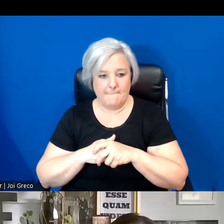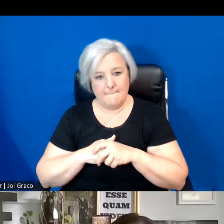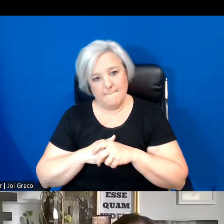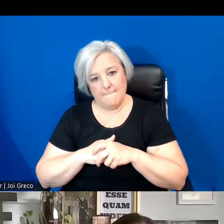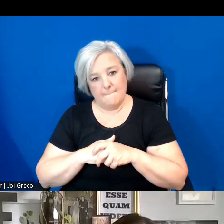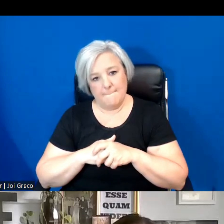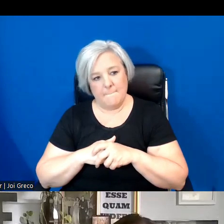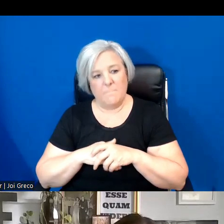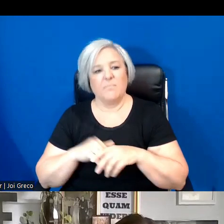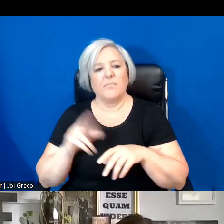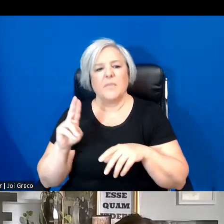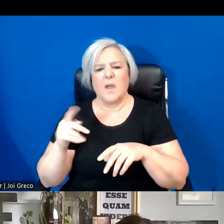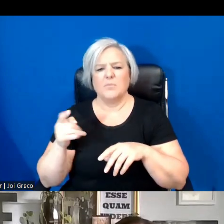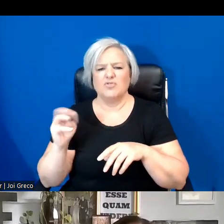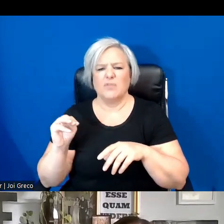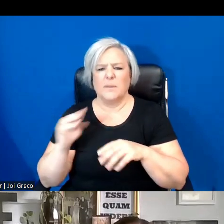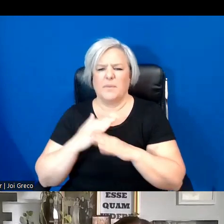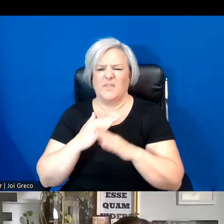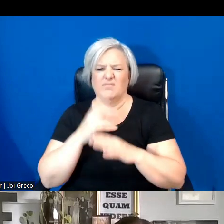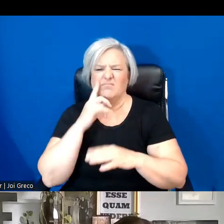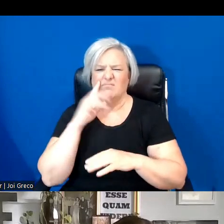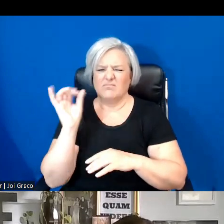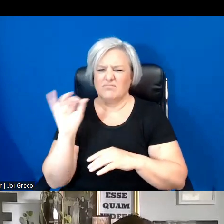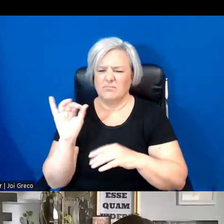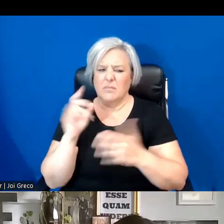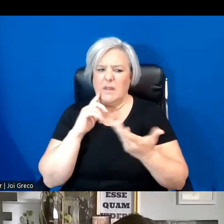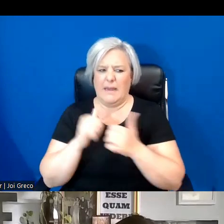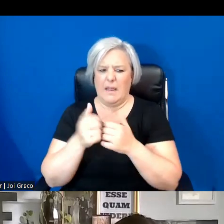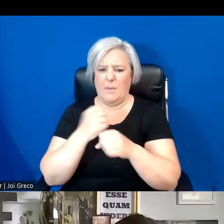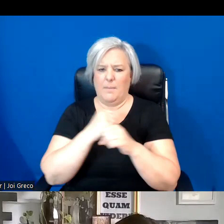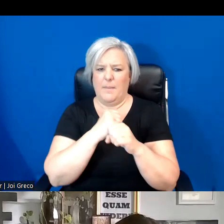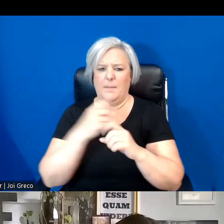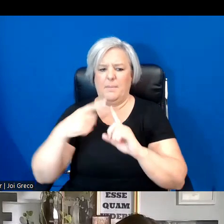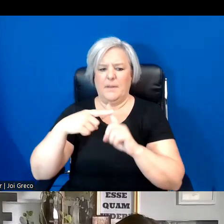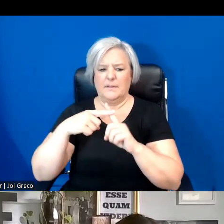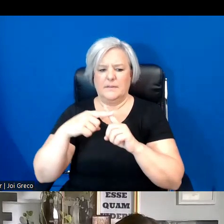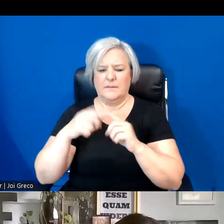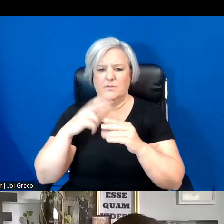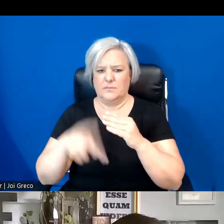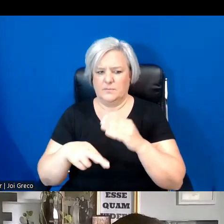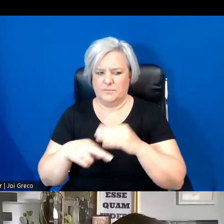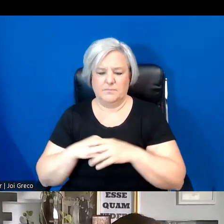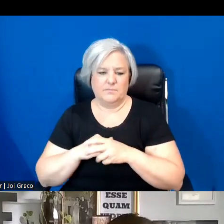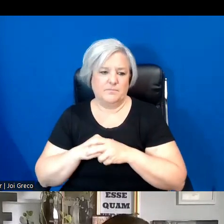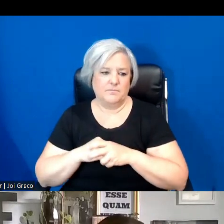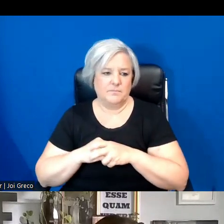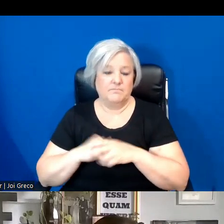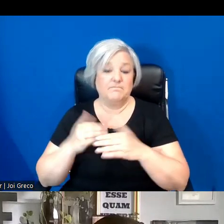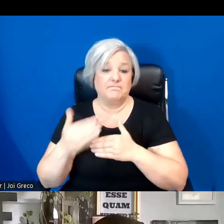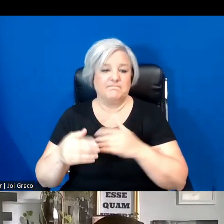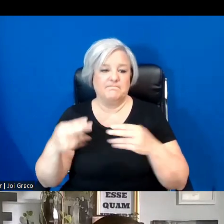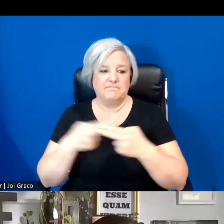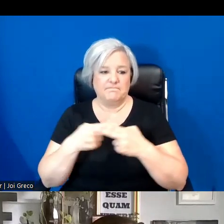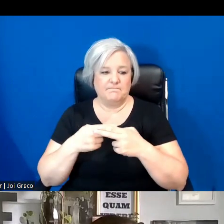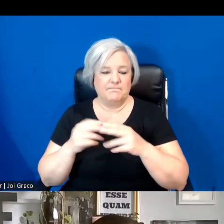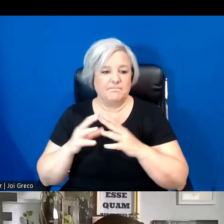So what does upstream prevention look like, and what does that look like for creating positive outcomes among youth? Next slide, please.